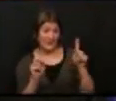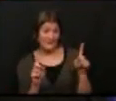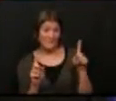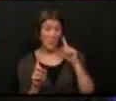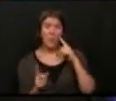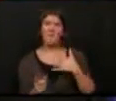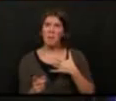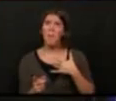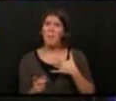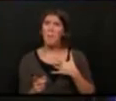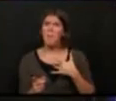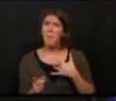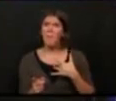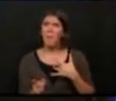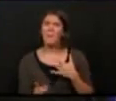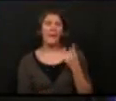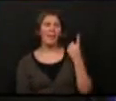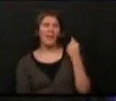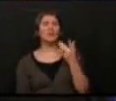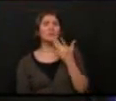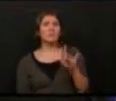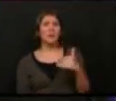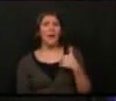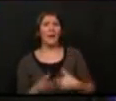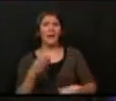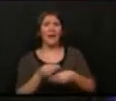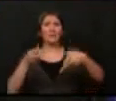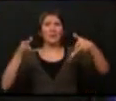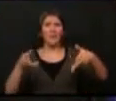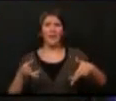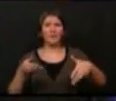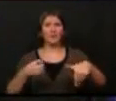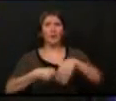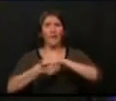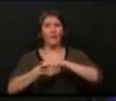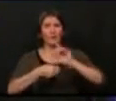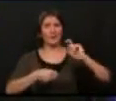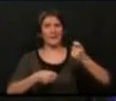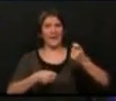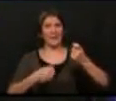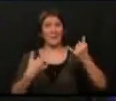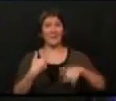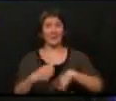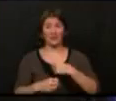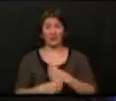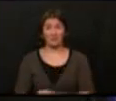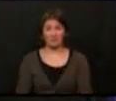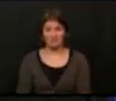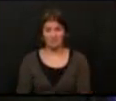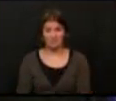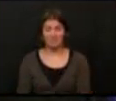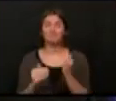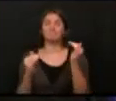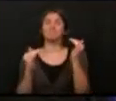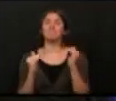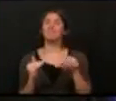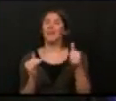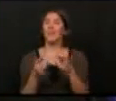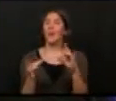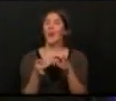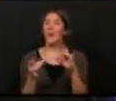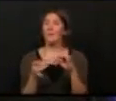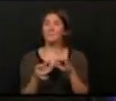year. We started off with a good deal of fund balance. And then lastly, with respect to the capital,